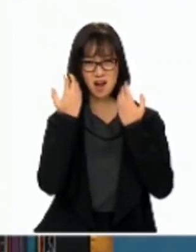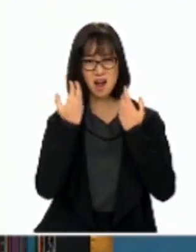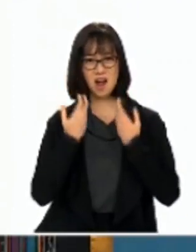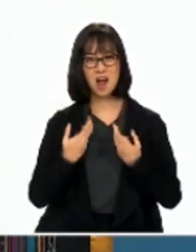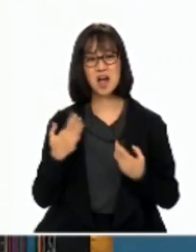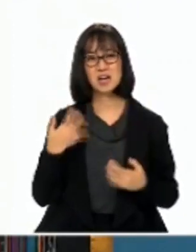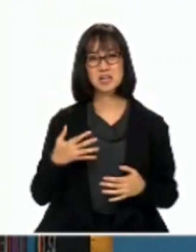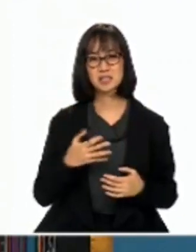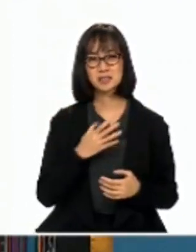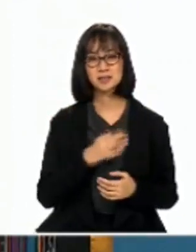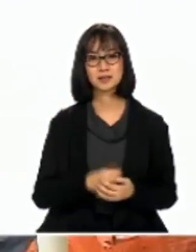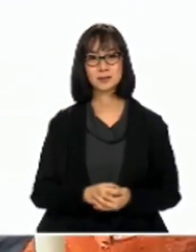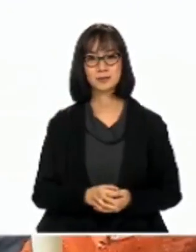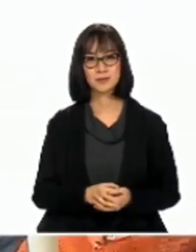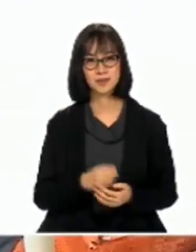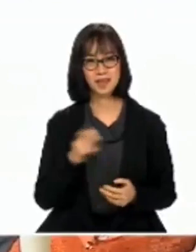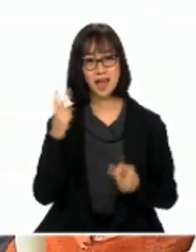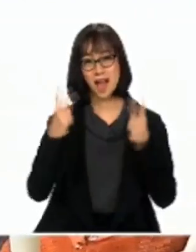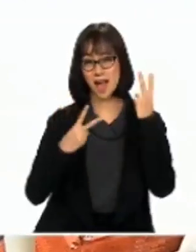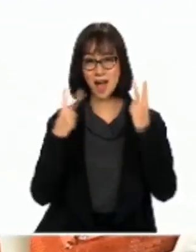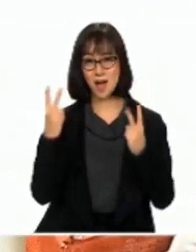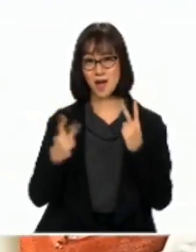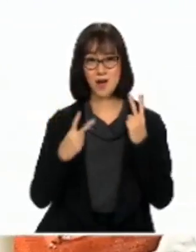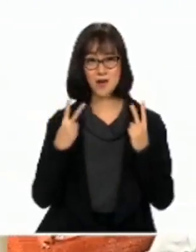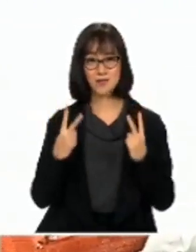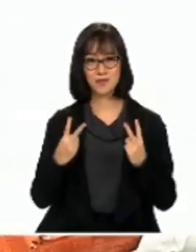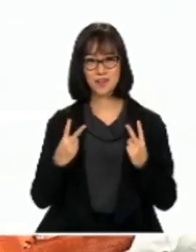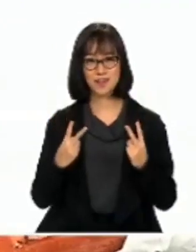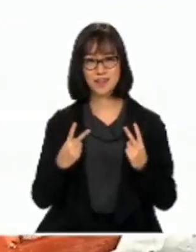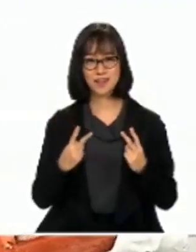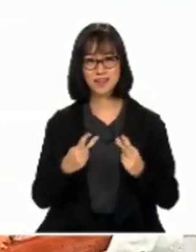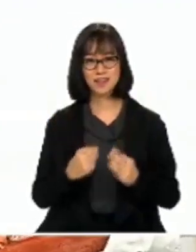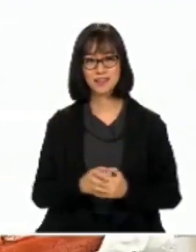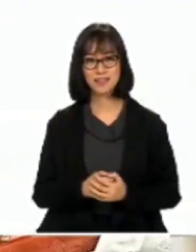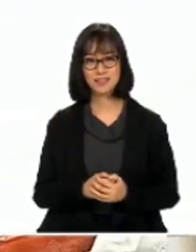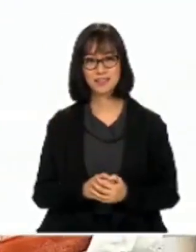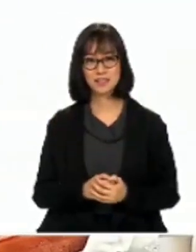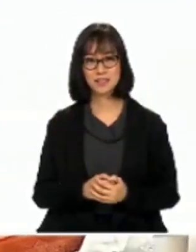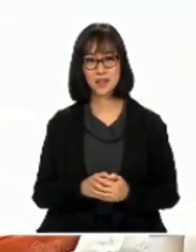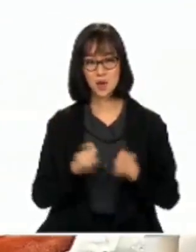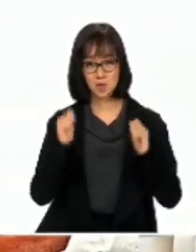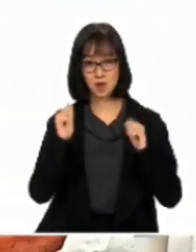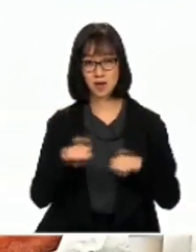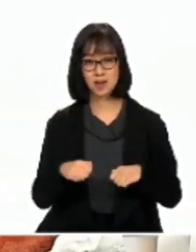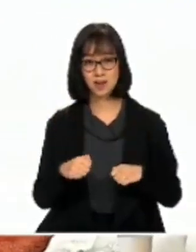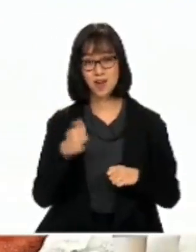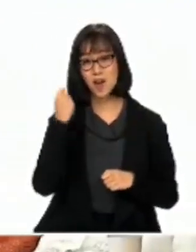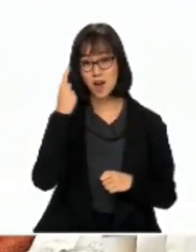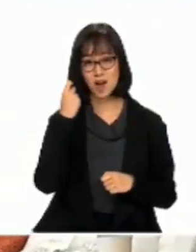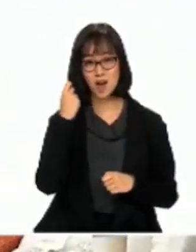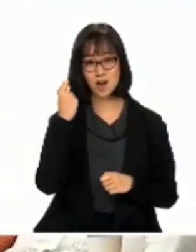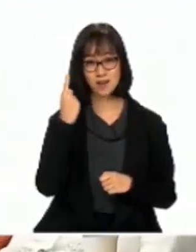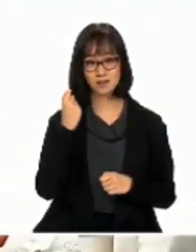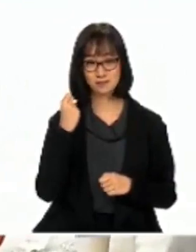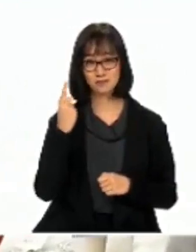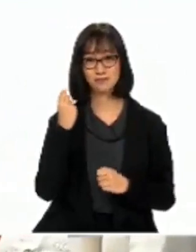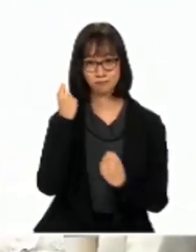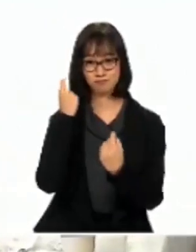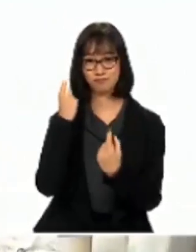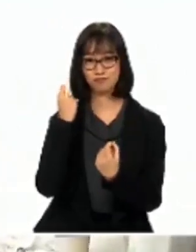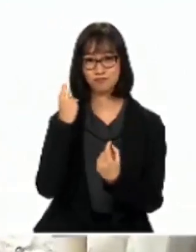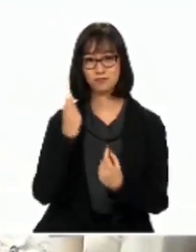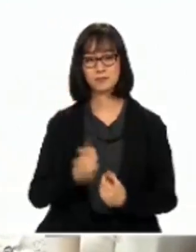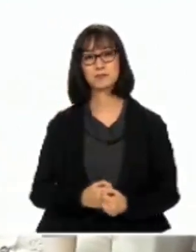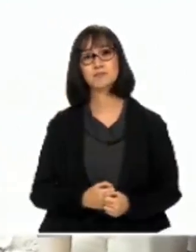unlimited. Para we can understand each other. We are aware of the fact that there